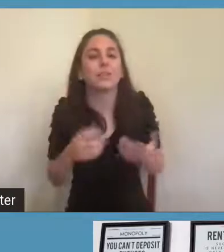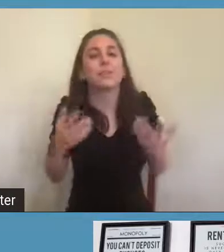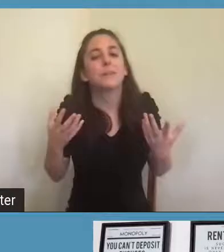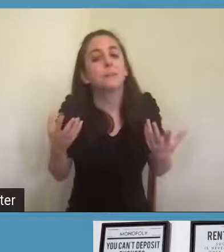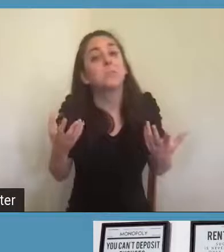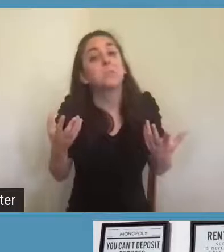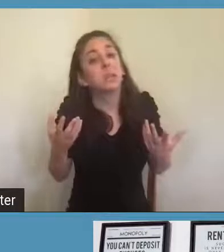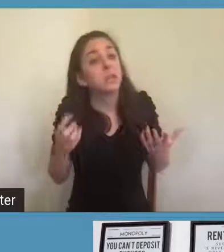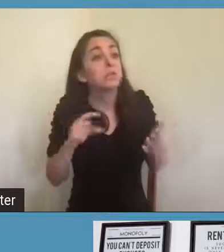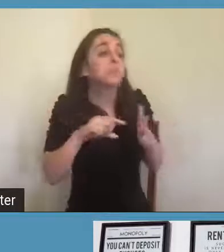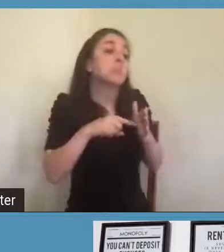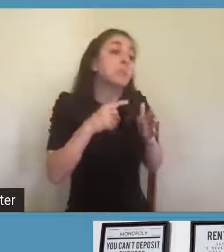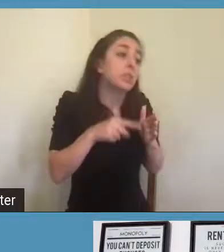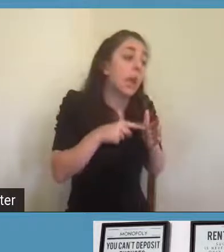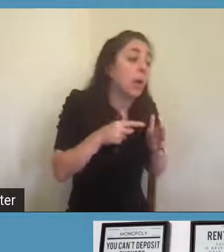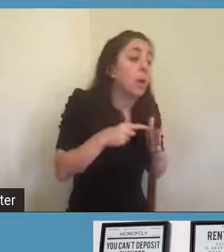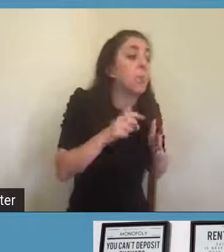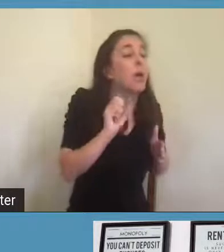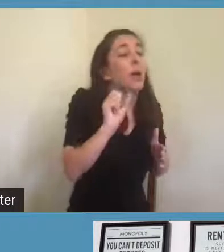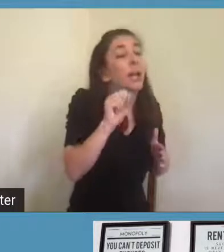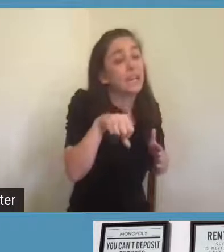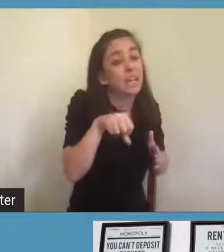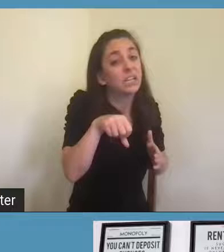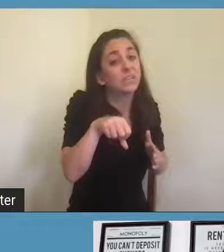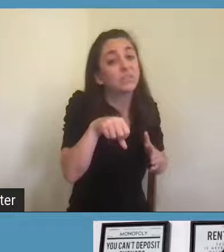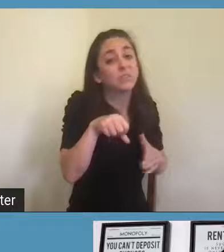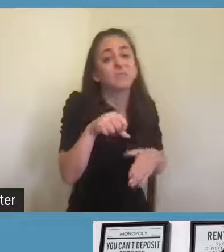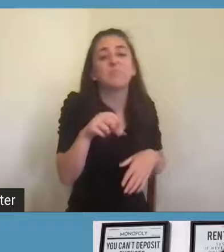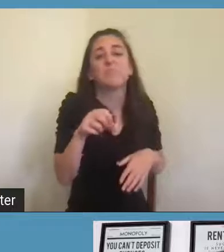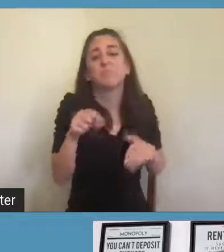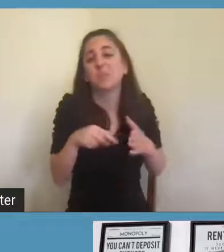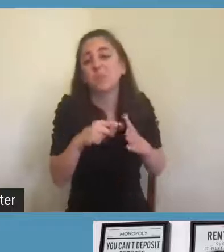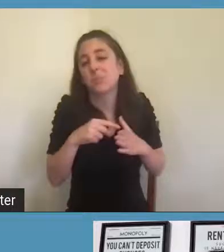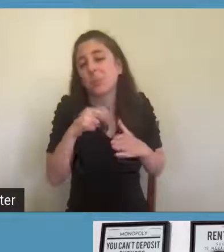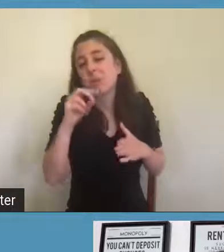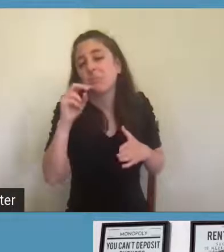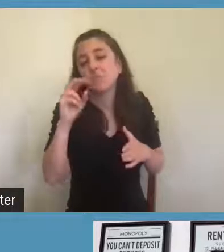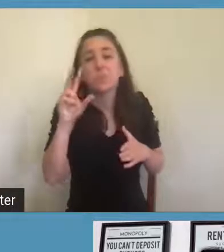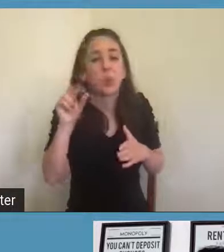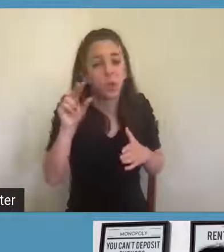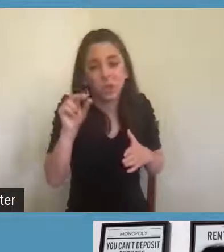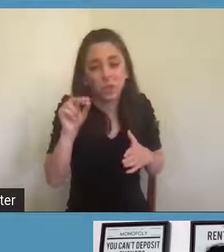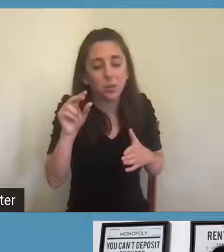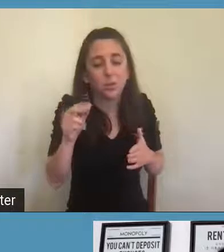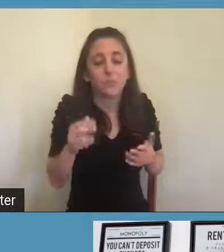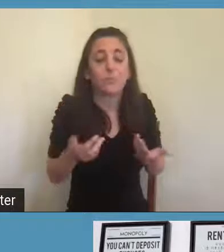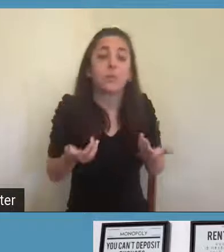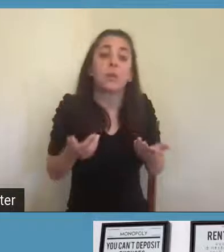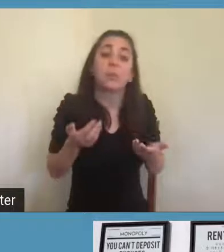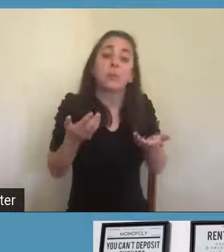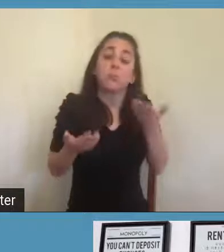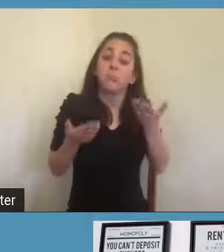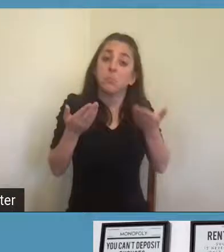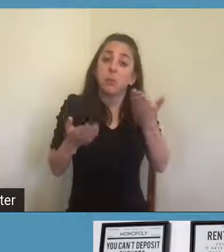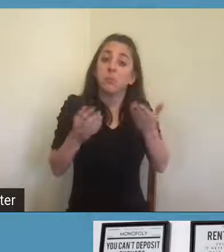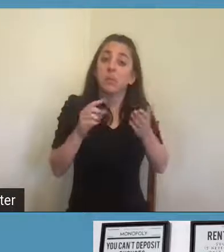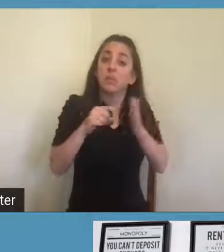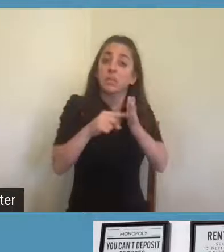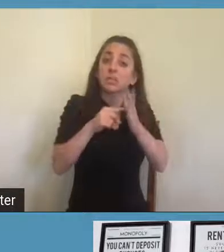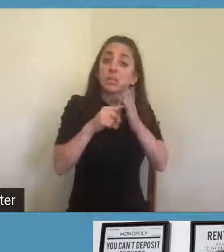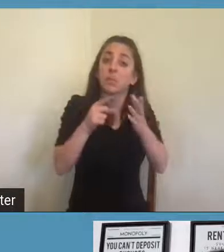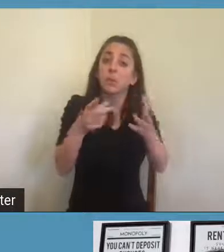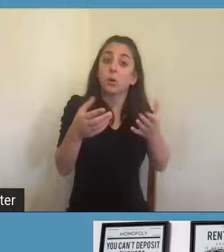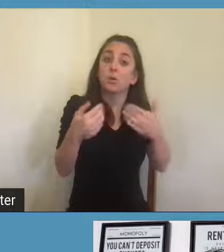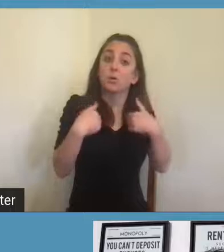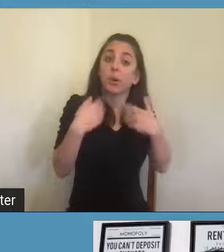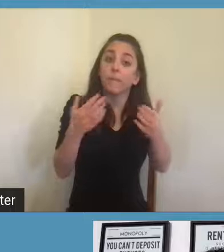Sometimes yes, sometimes no. But Zinnia, what's behind that question? Maybe there's a quick example that you have where I can